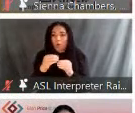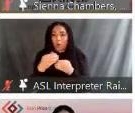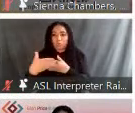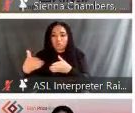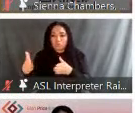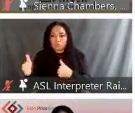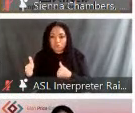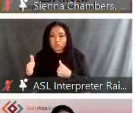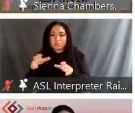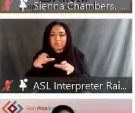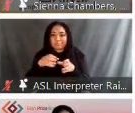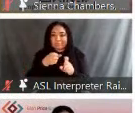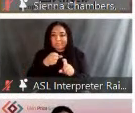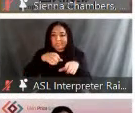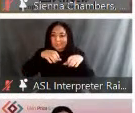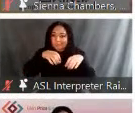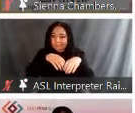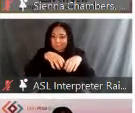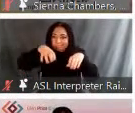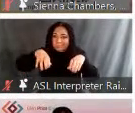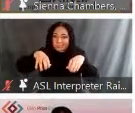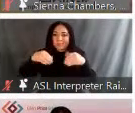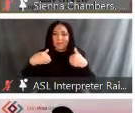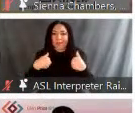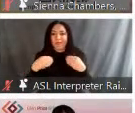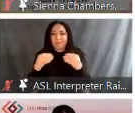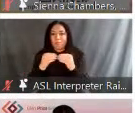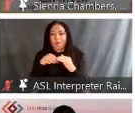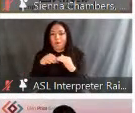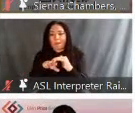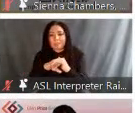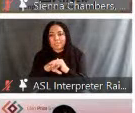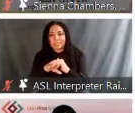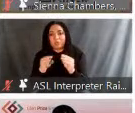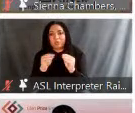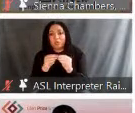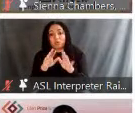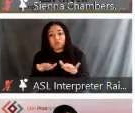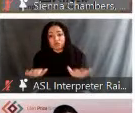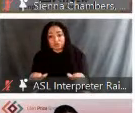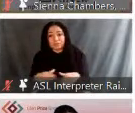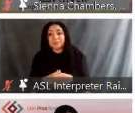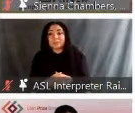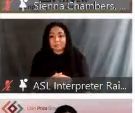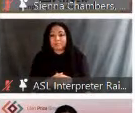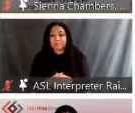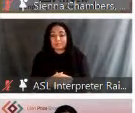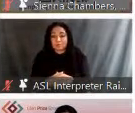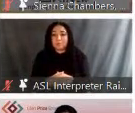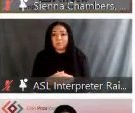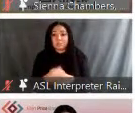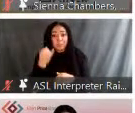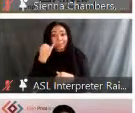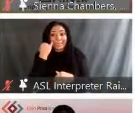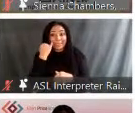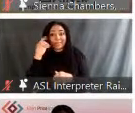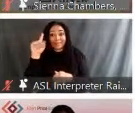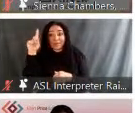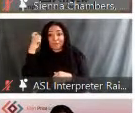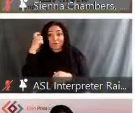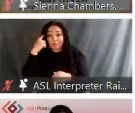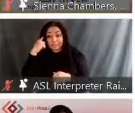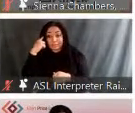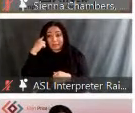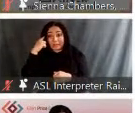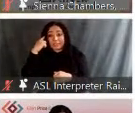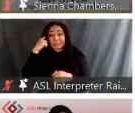have access for more children. And the outcome that if the government do that, we're